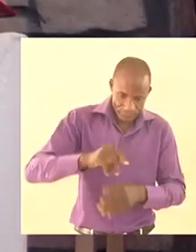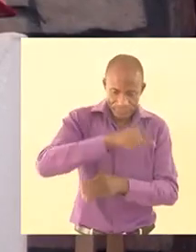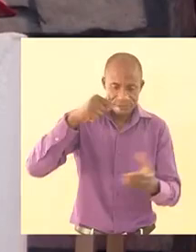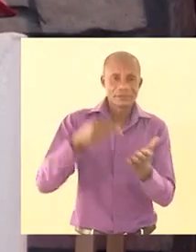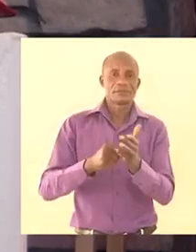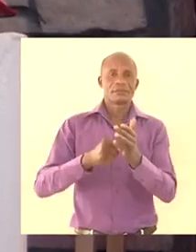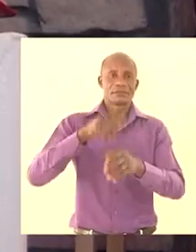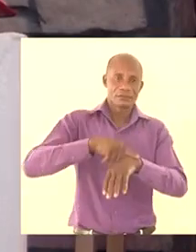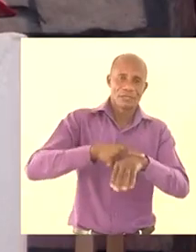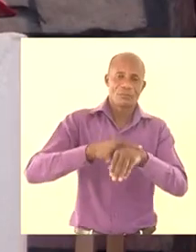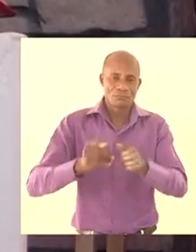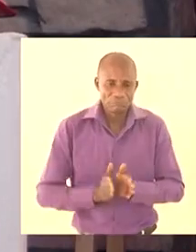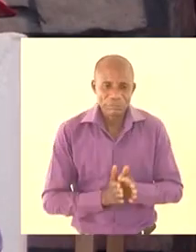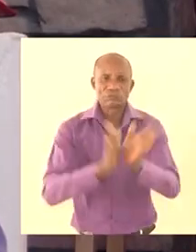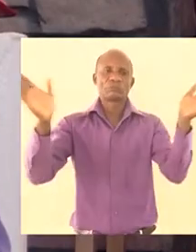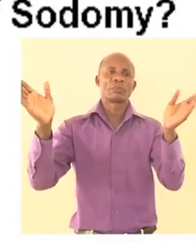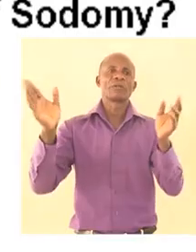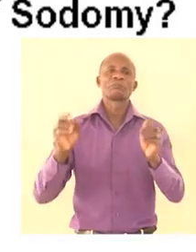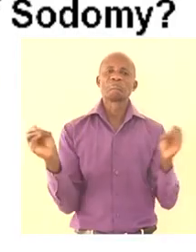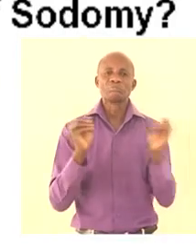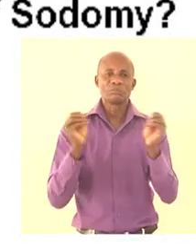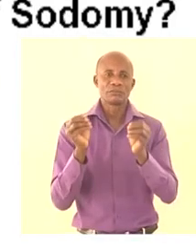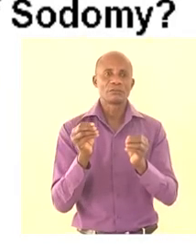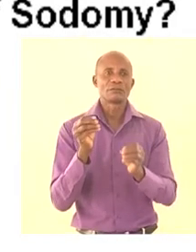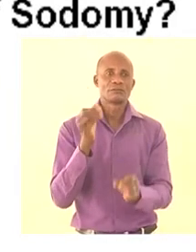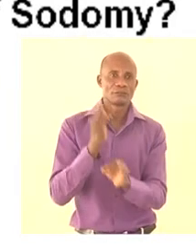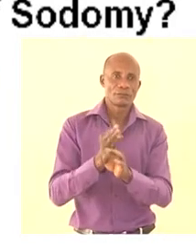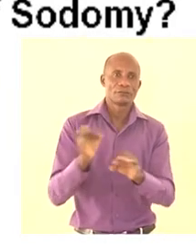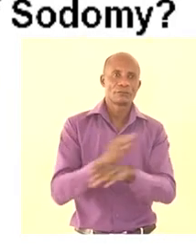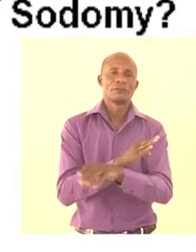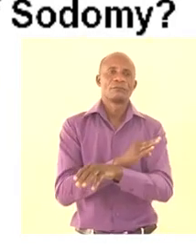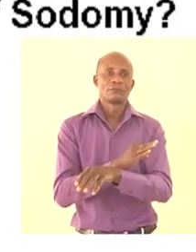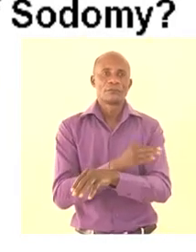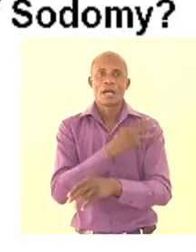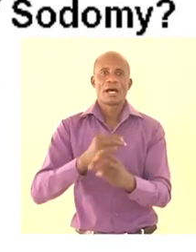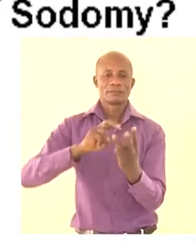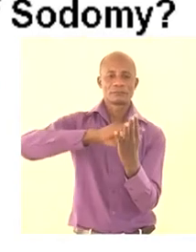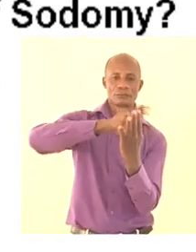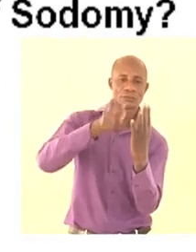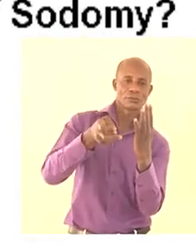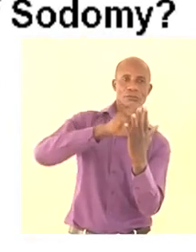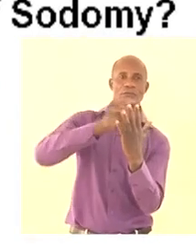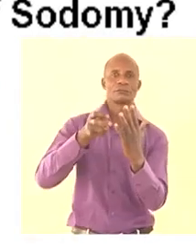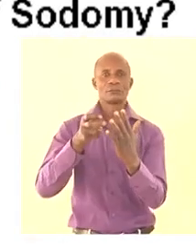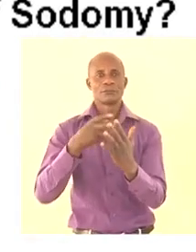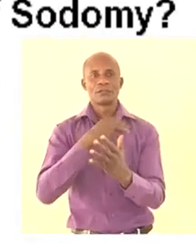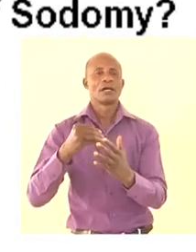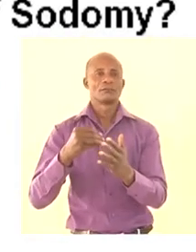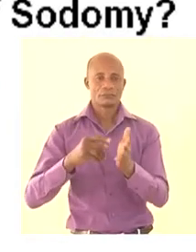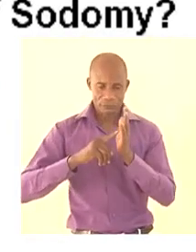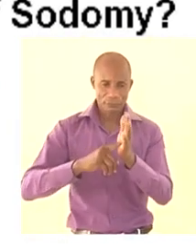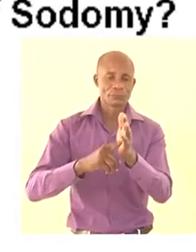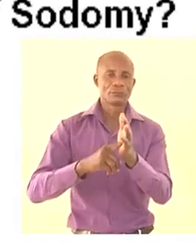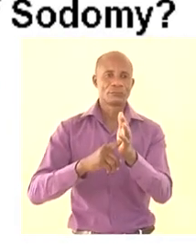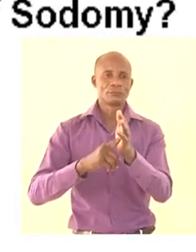age of widespread infidelity, ravaging promiscuity, and brazen display of what used